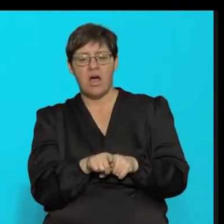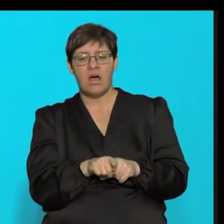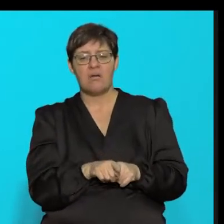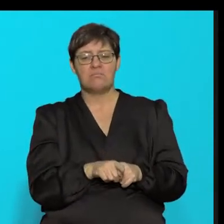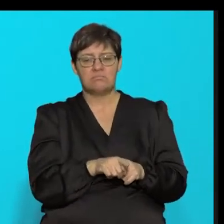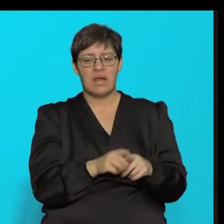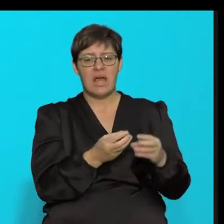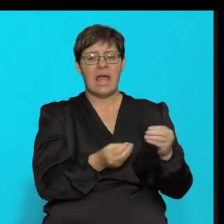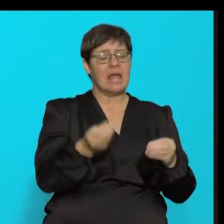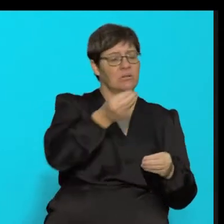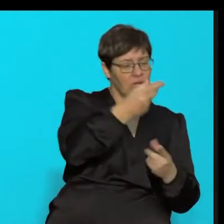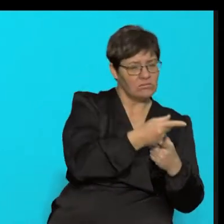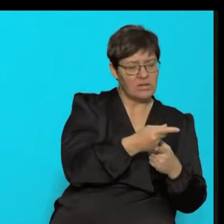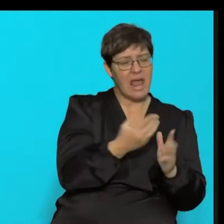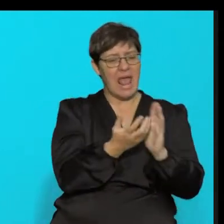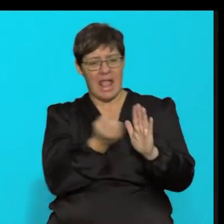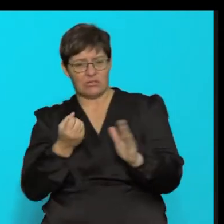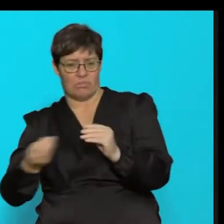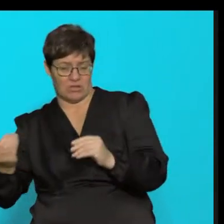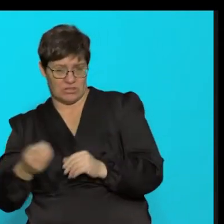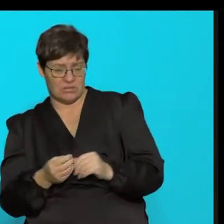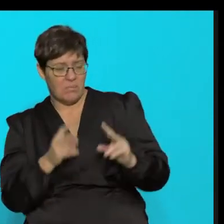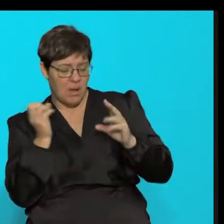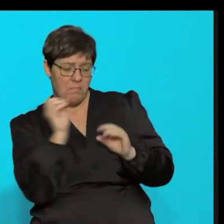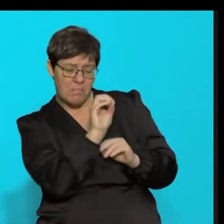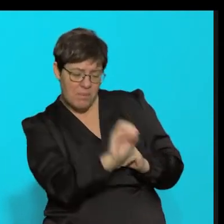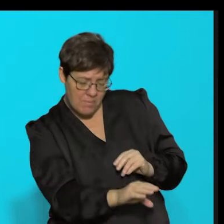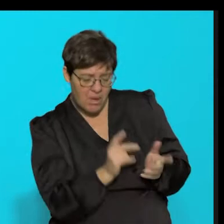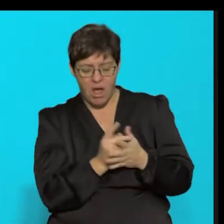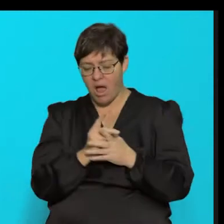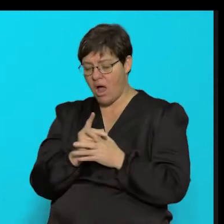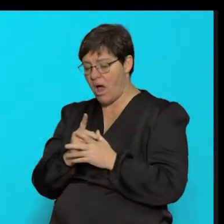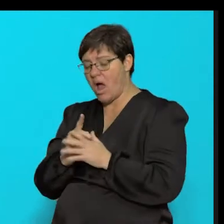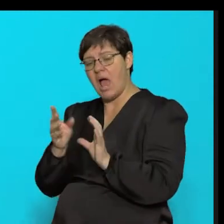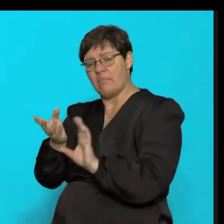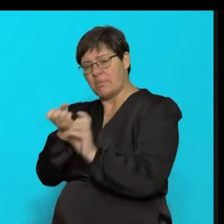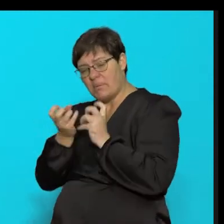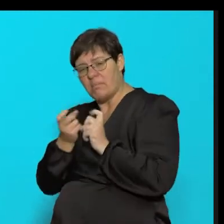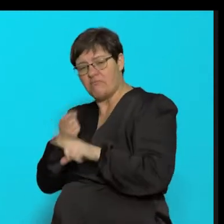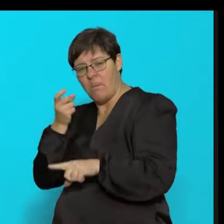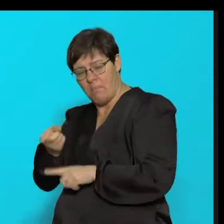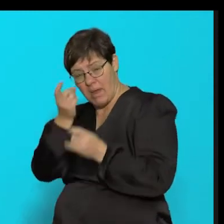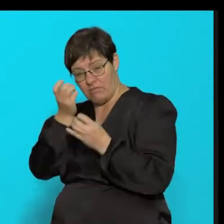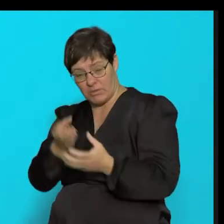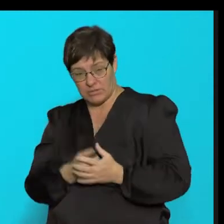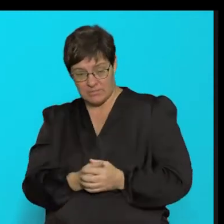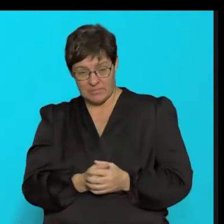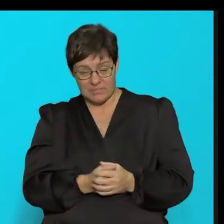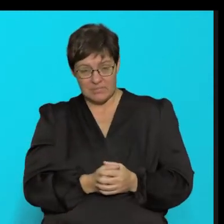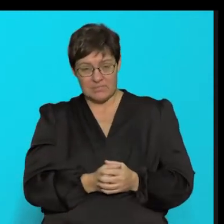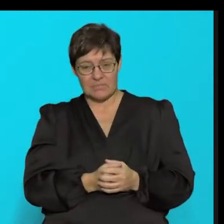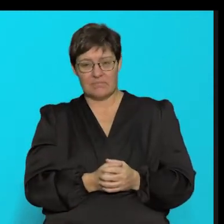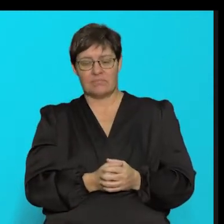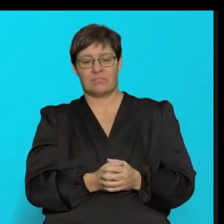we'll look at something called interpolation and extrapolation. Okay, that's when we're actually trying to predict using data. Okay,